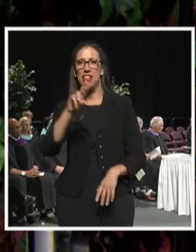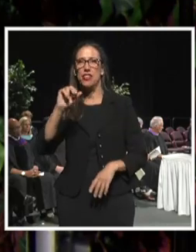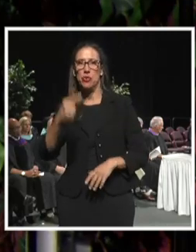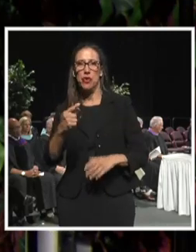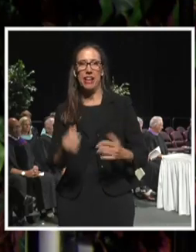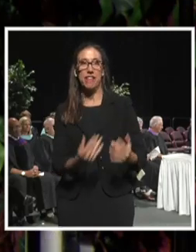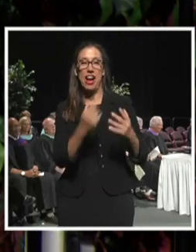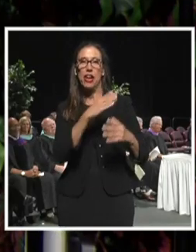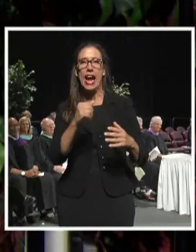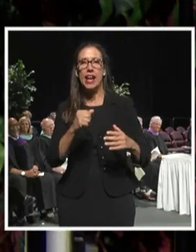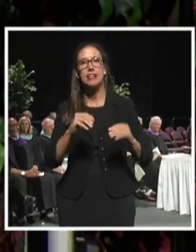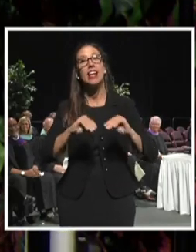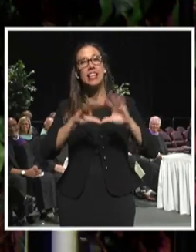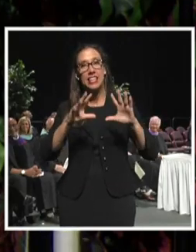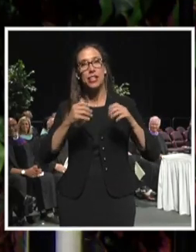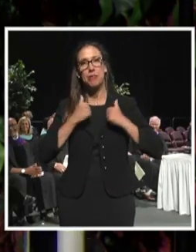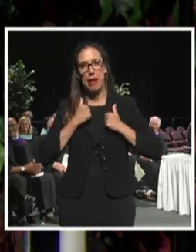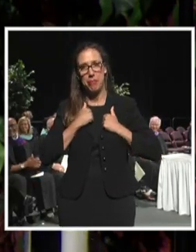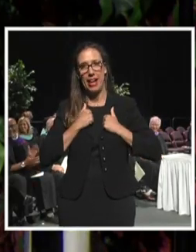backpacks.